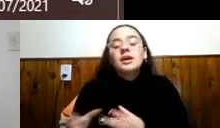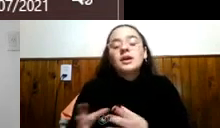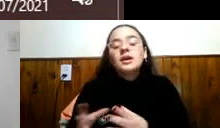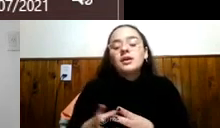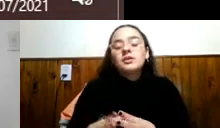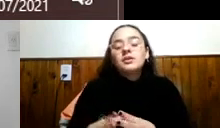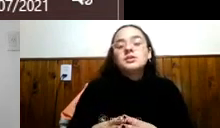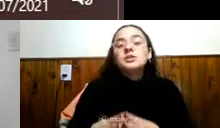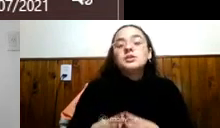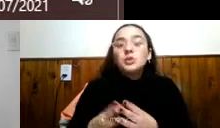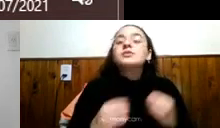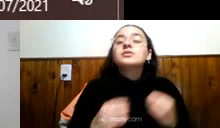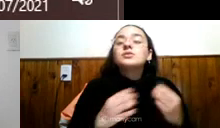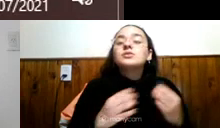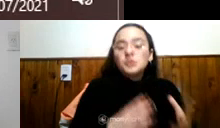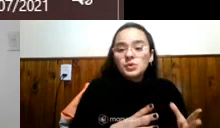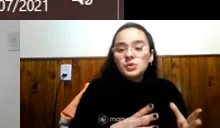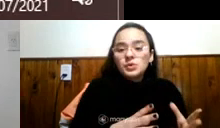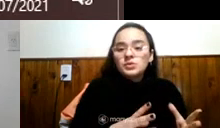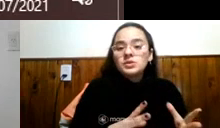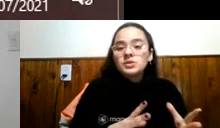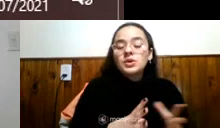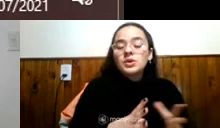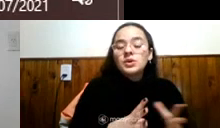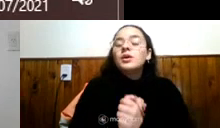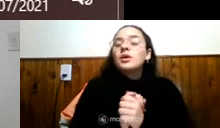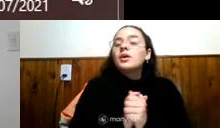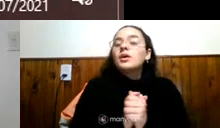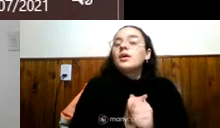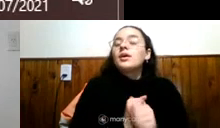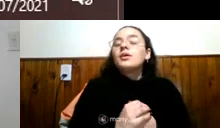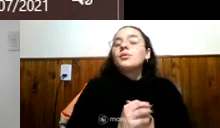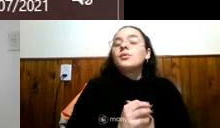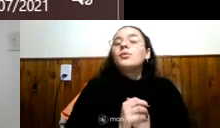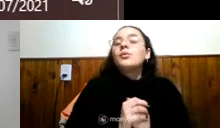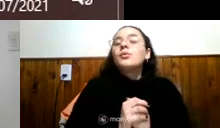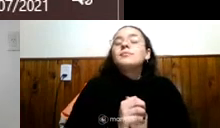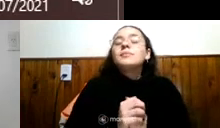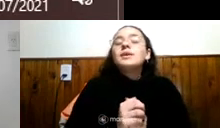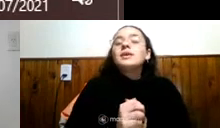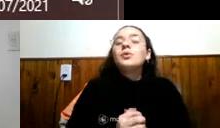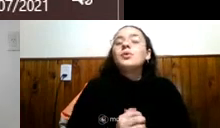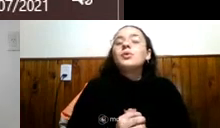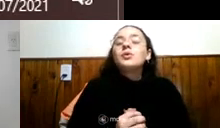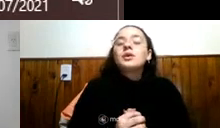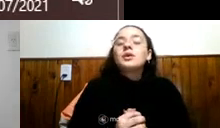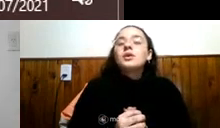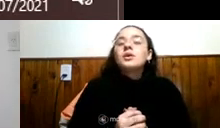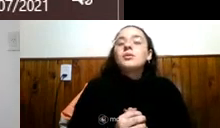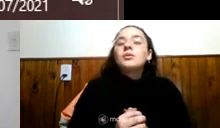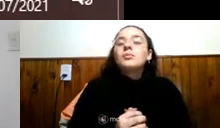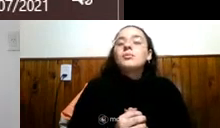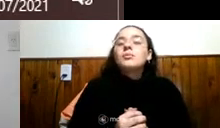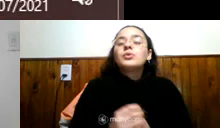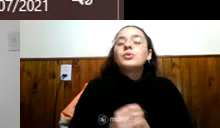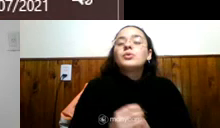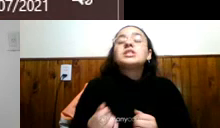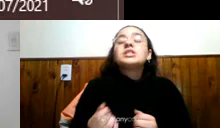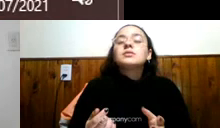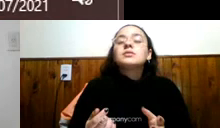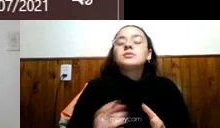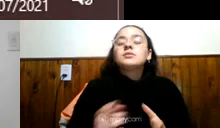secure form with another tools who can be more cheap,